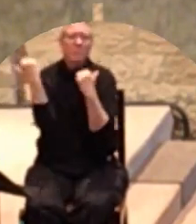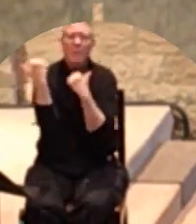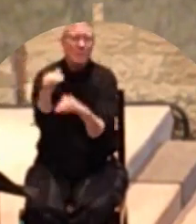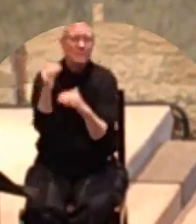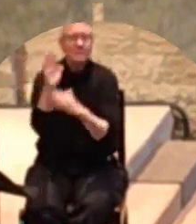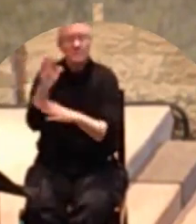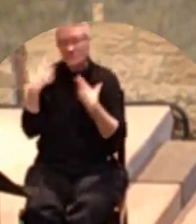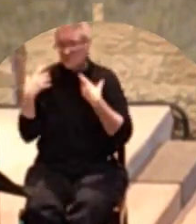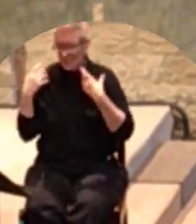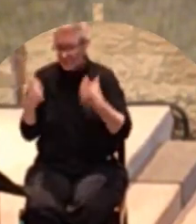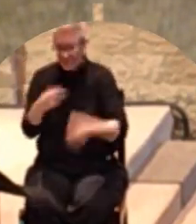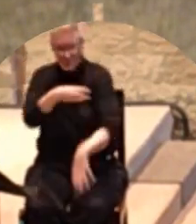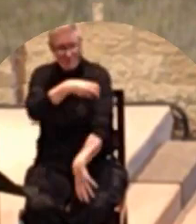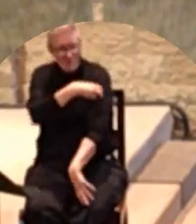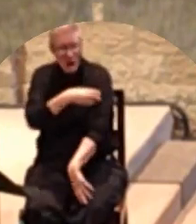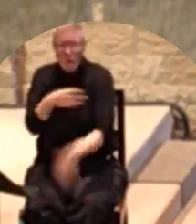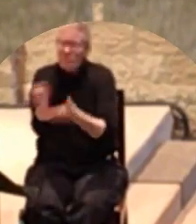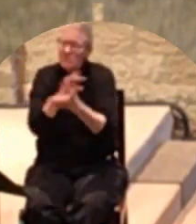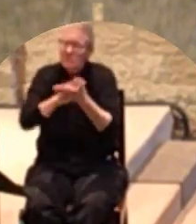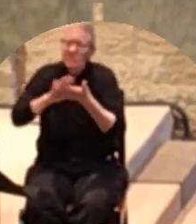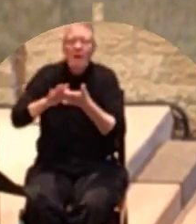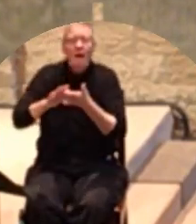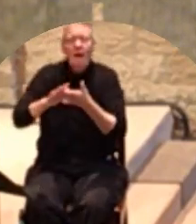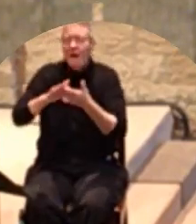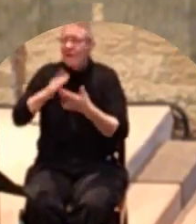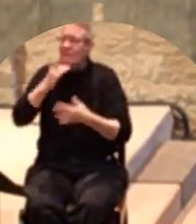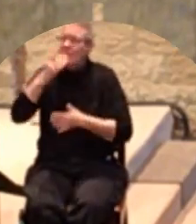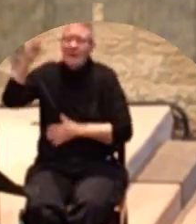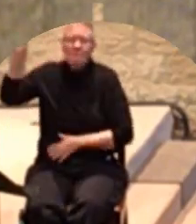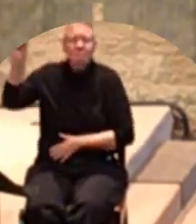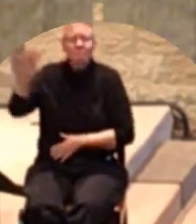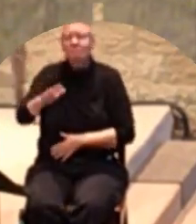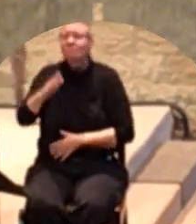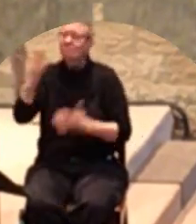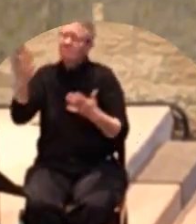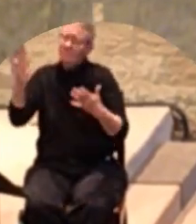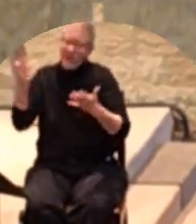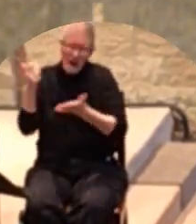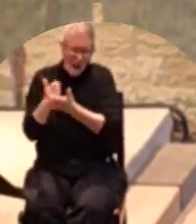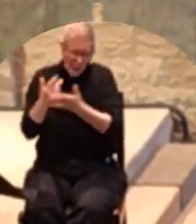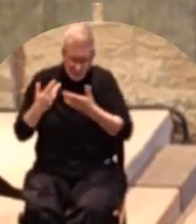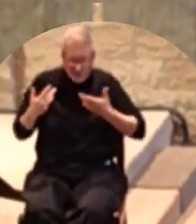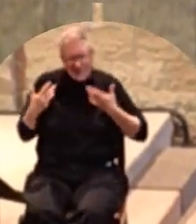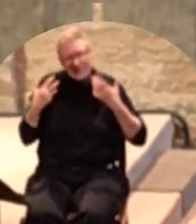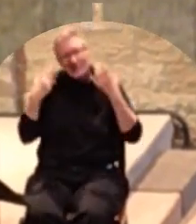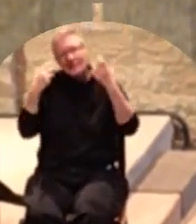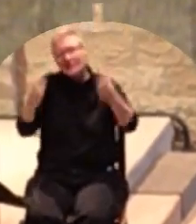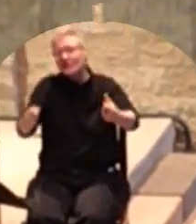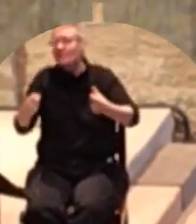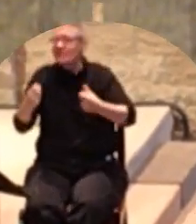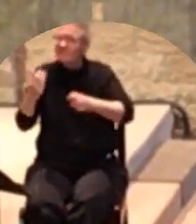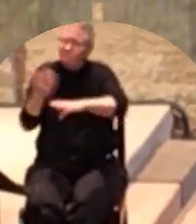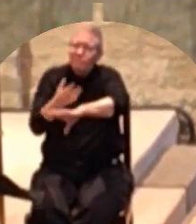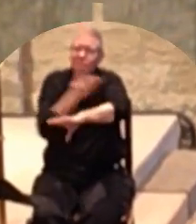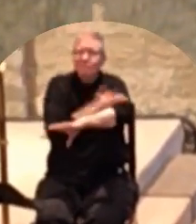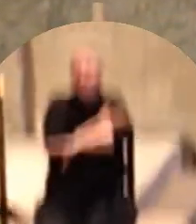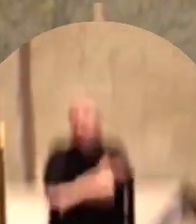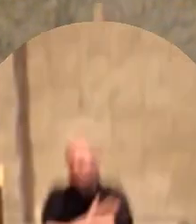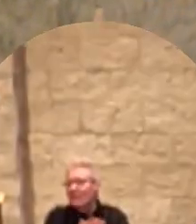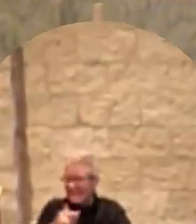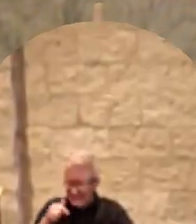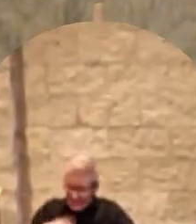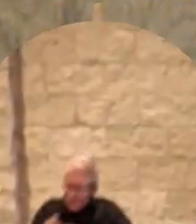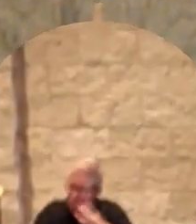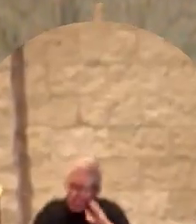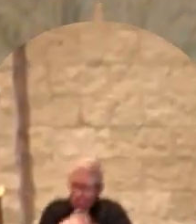of divine life is restoring, healing, revitalizing our world in this very moment. We let